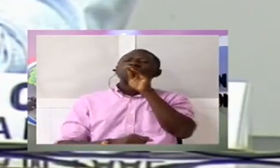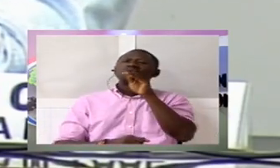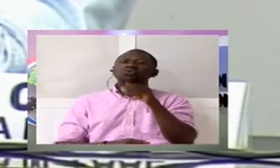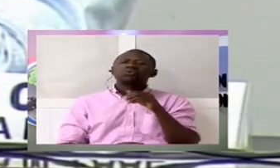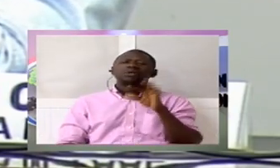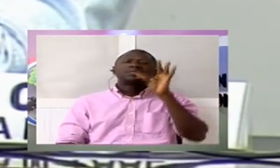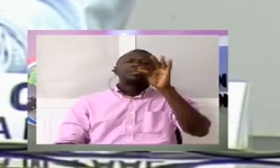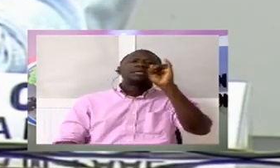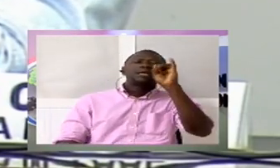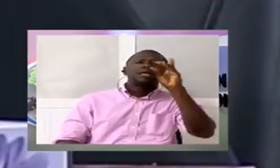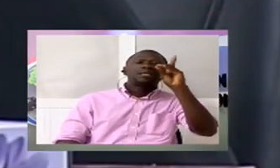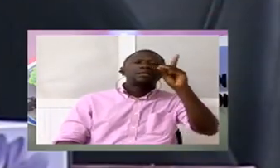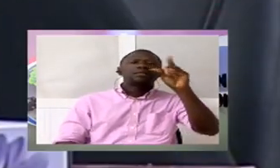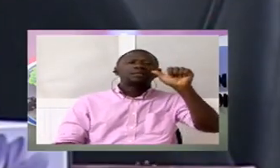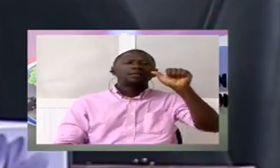damu tapurke kumandi wotola.